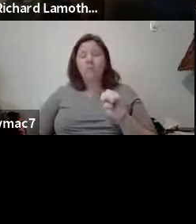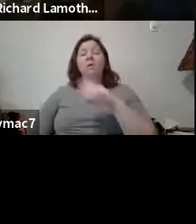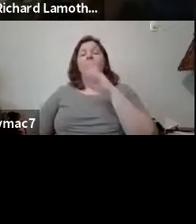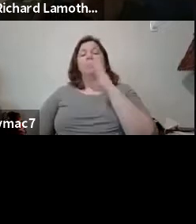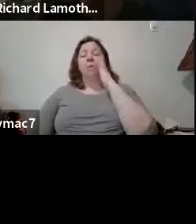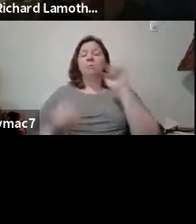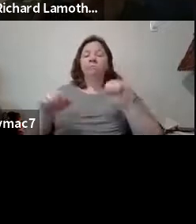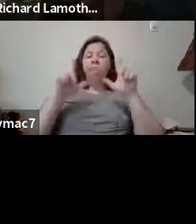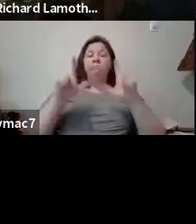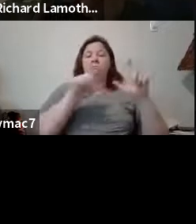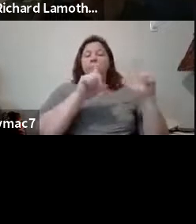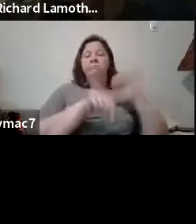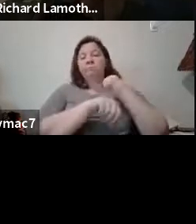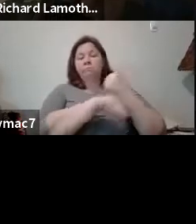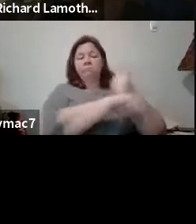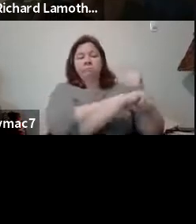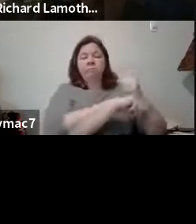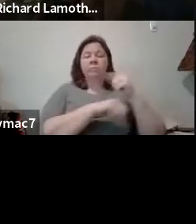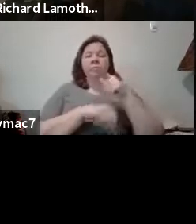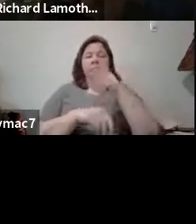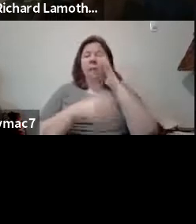that I'm on. And hopefully you'll get